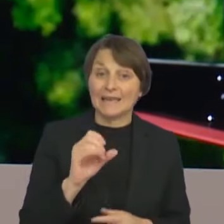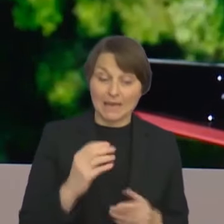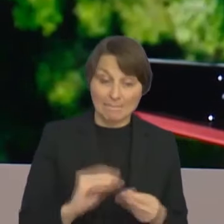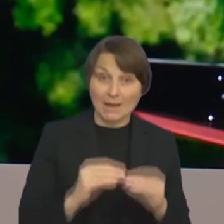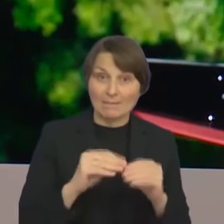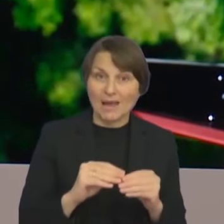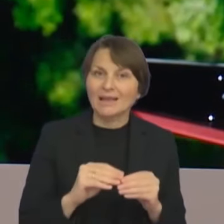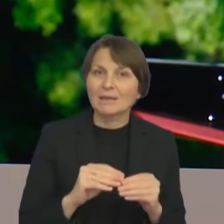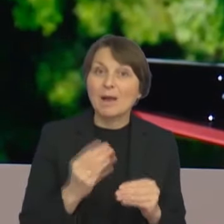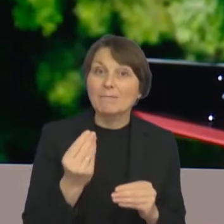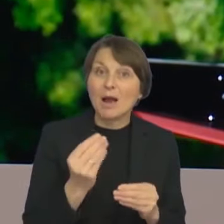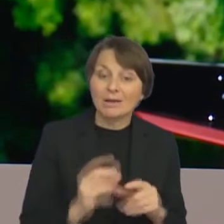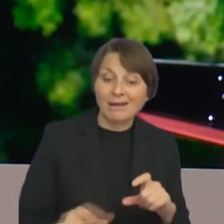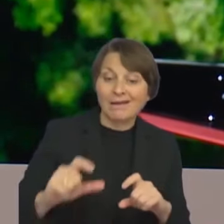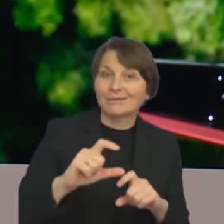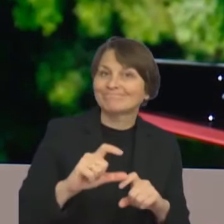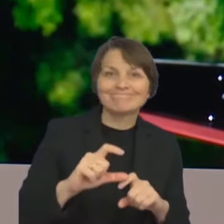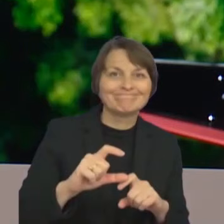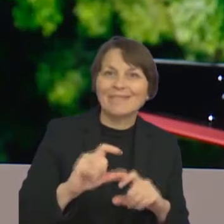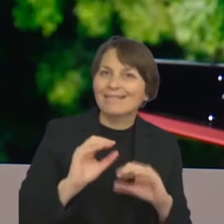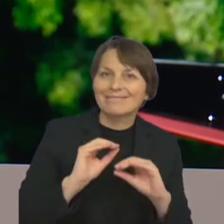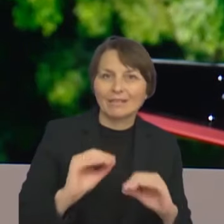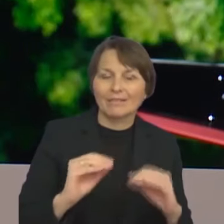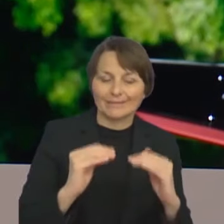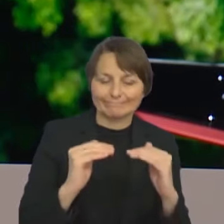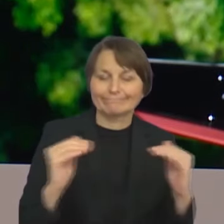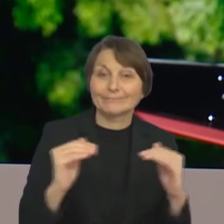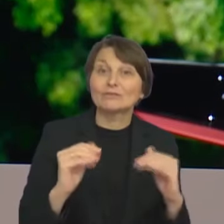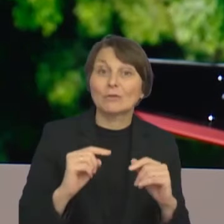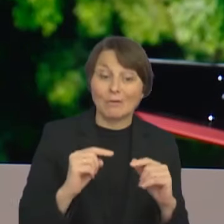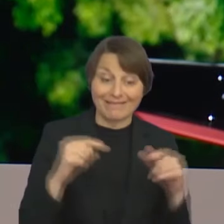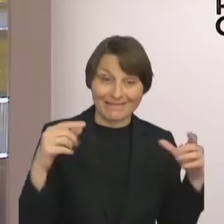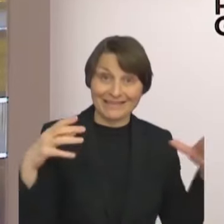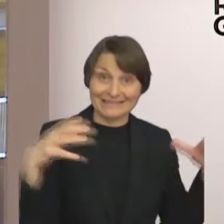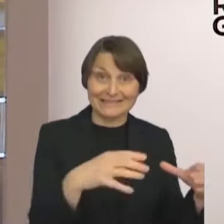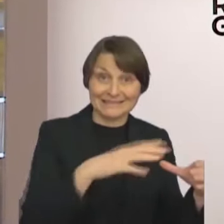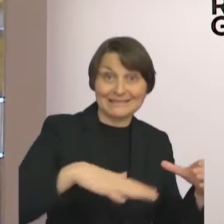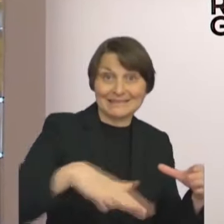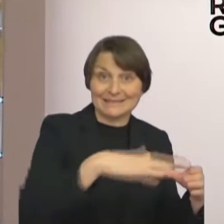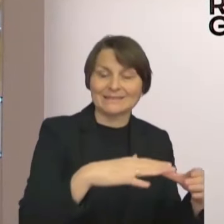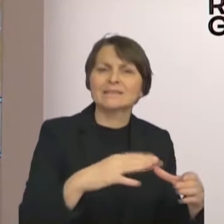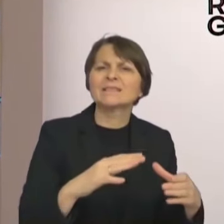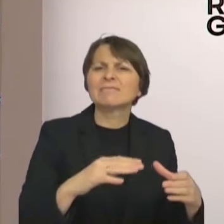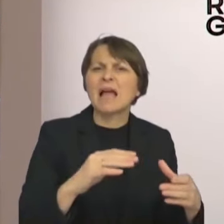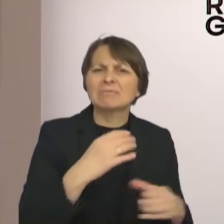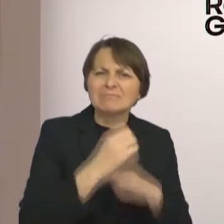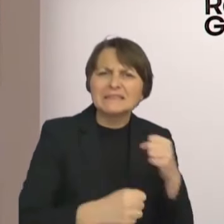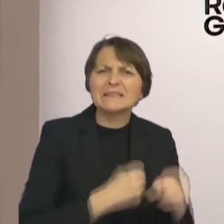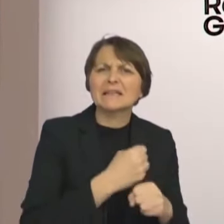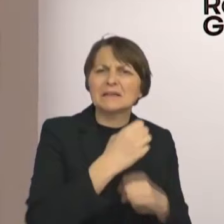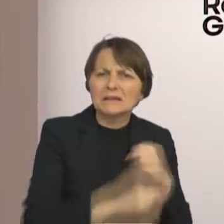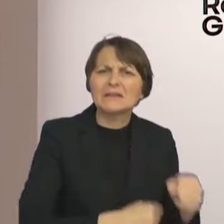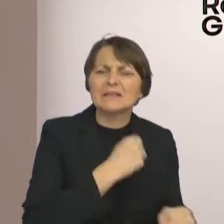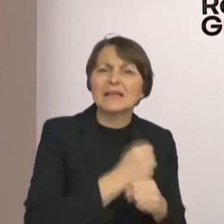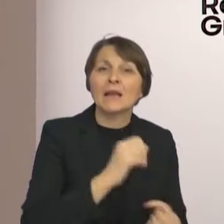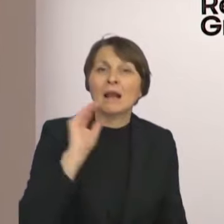that market segment is being reduced every year, whereas SUVs are carrying on increasing. And we're not